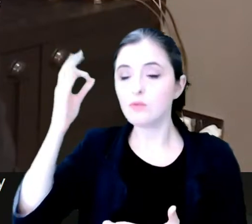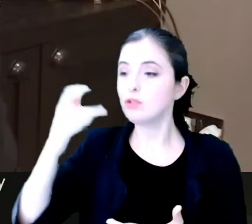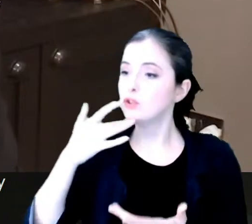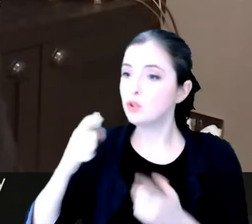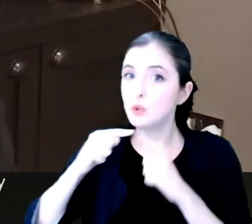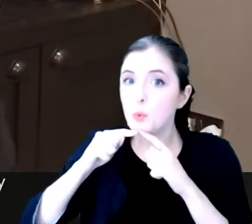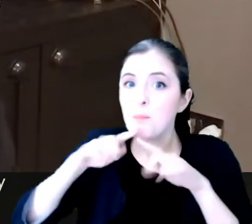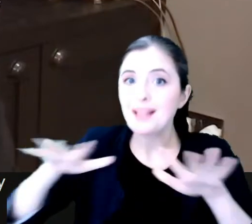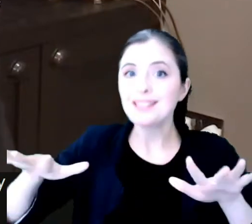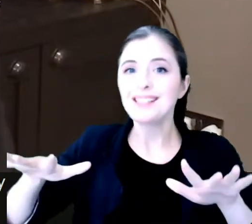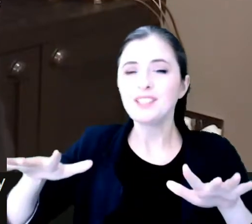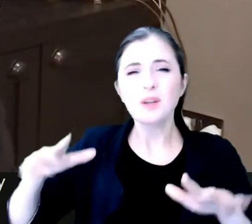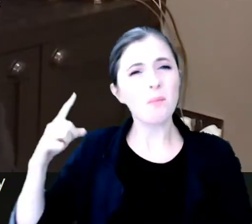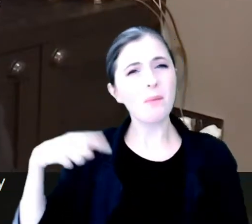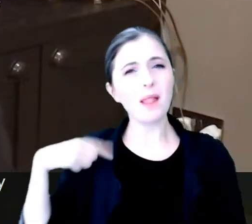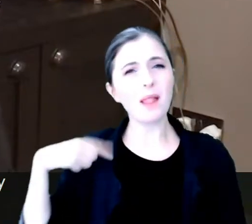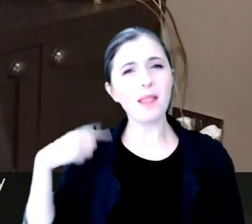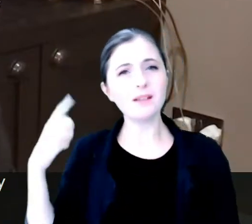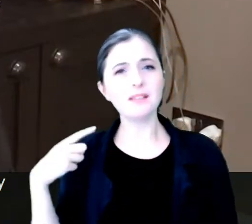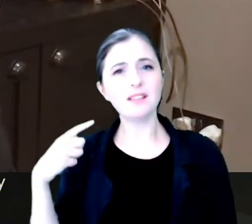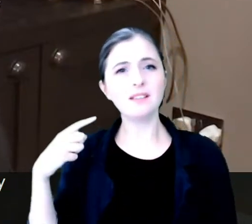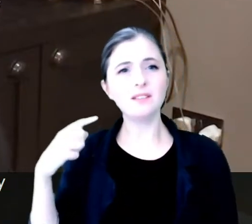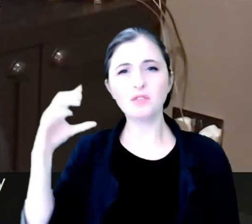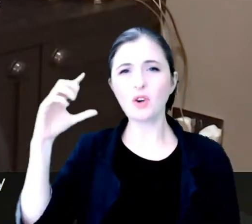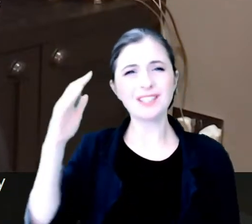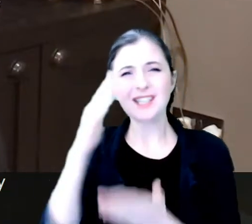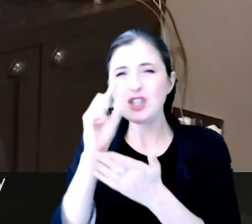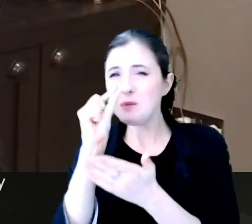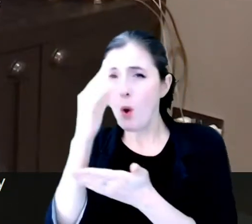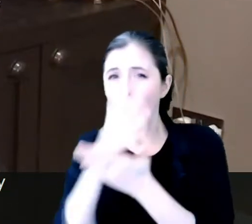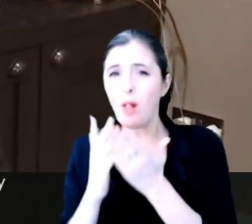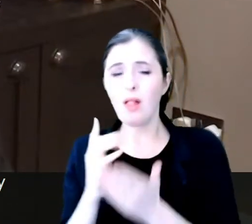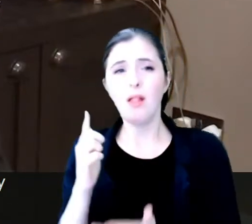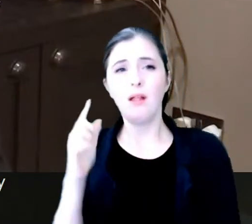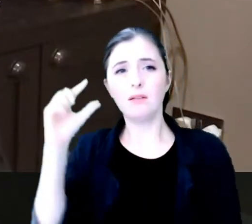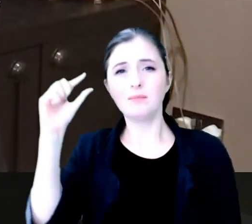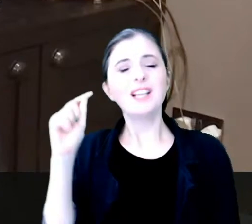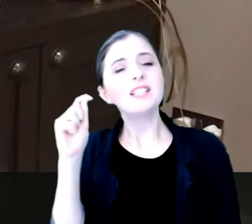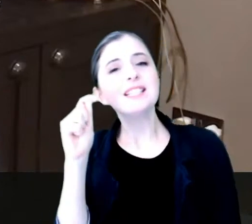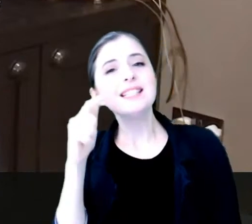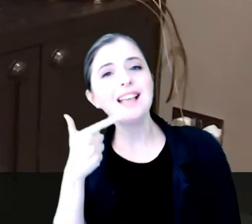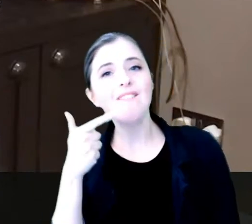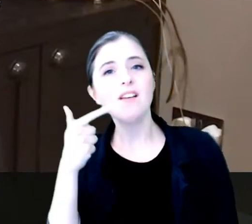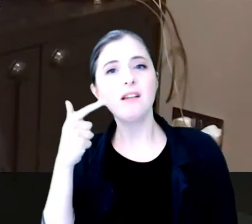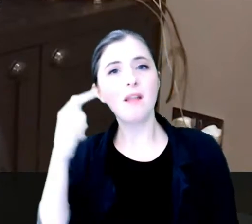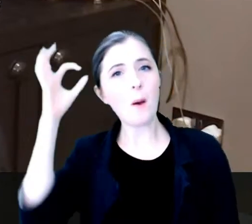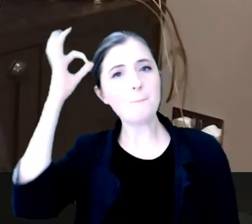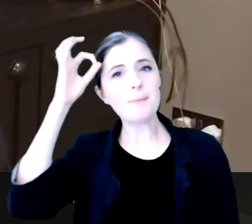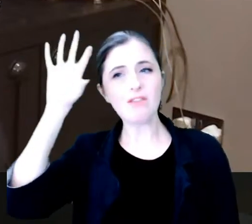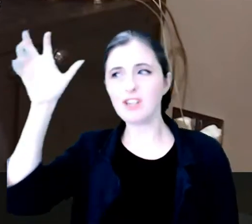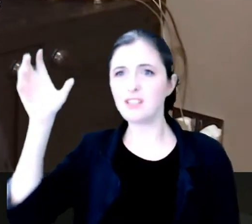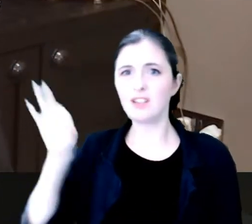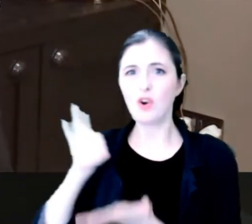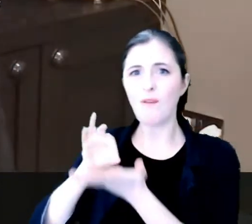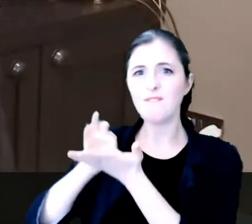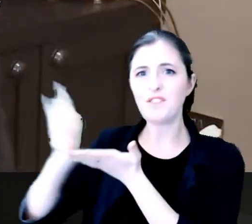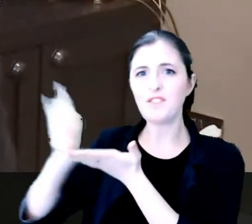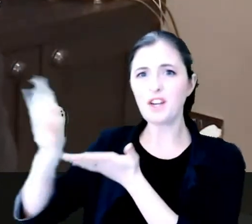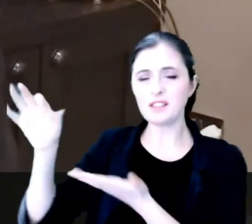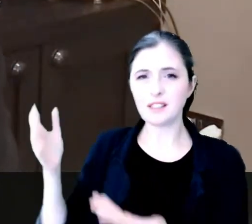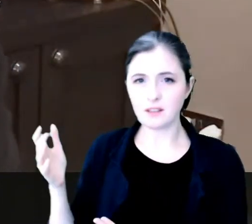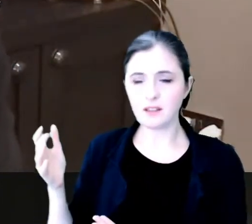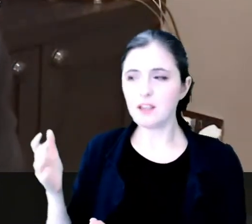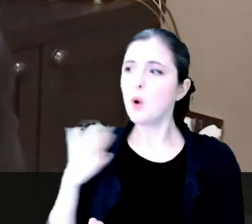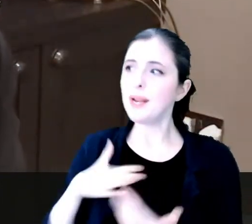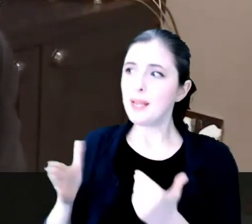London got only a very small proportion of it. Only the 7 boroughs got funding for it. So we needed more funding in London so we can get the message across to people